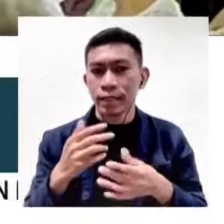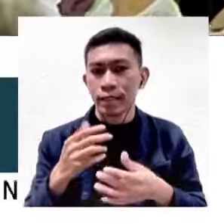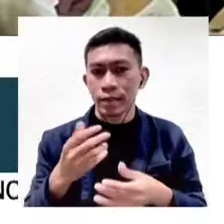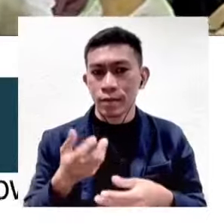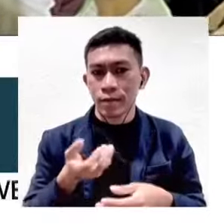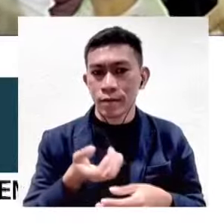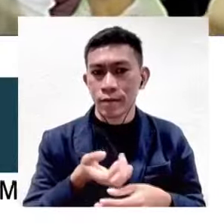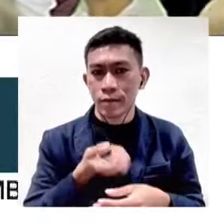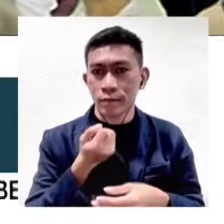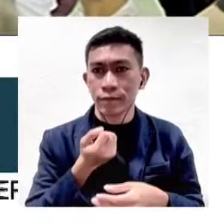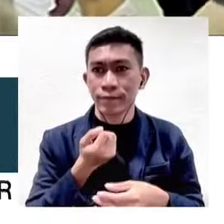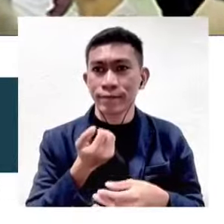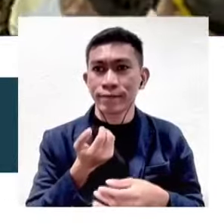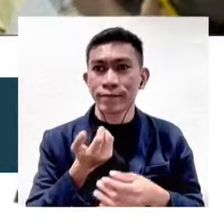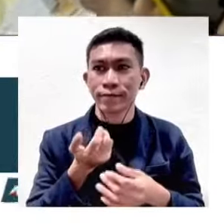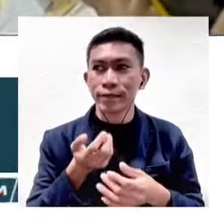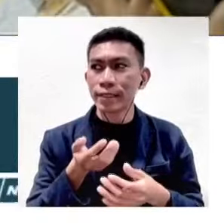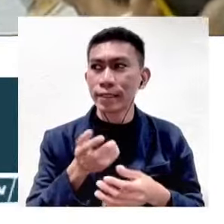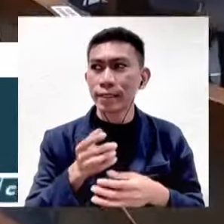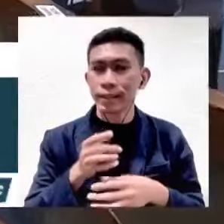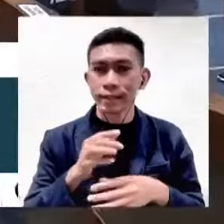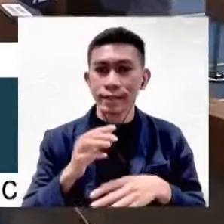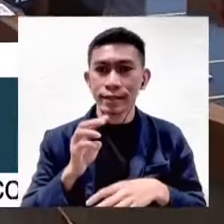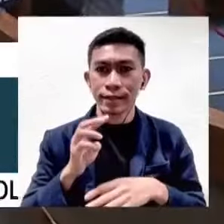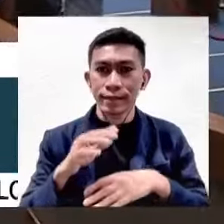territorial integrity. No?